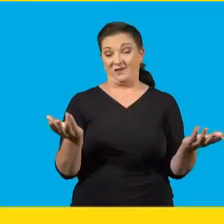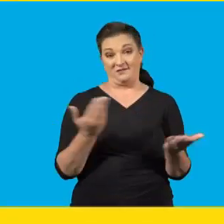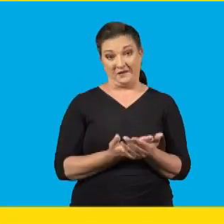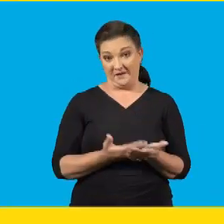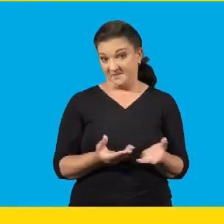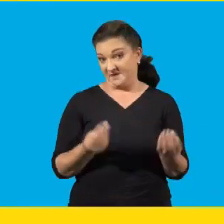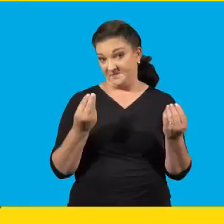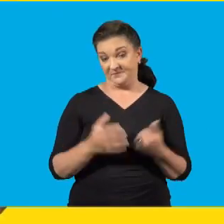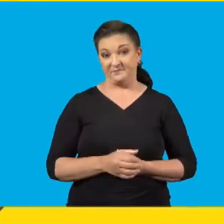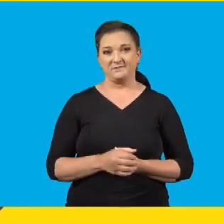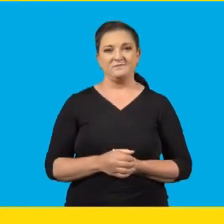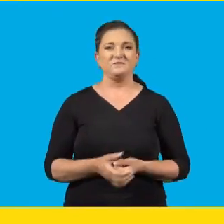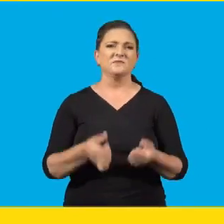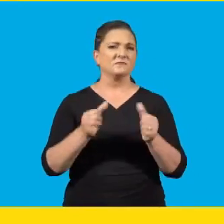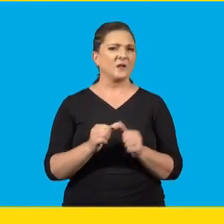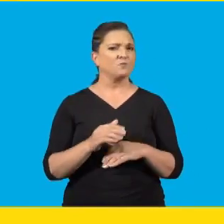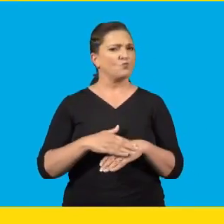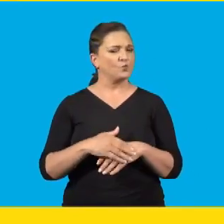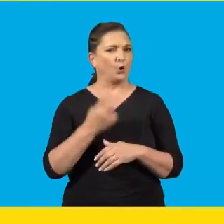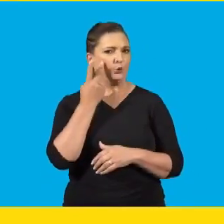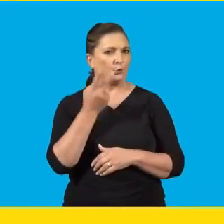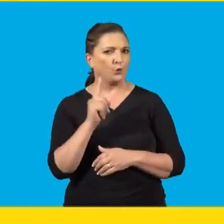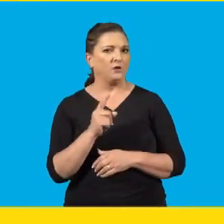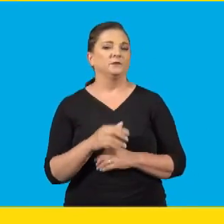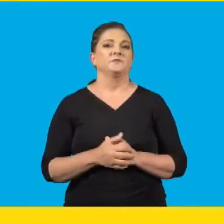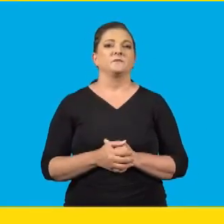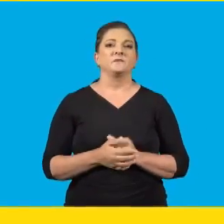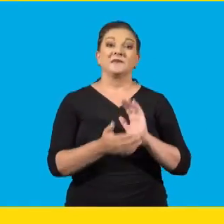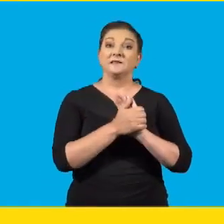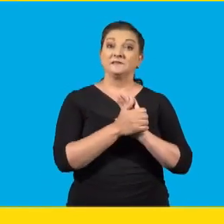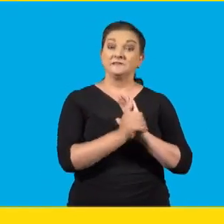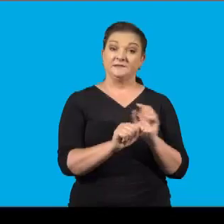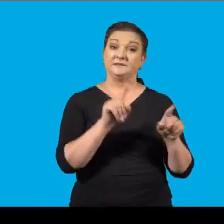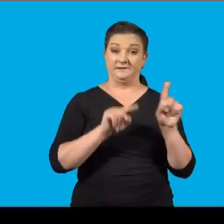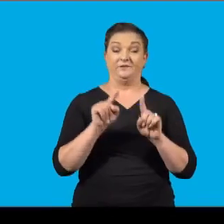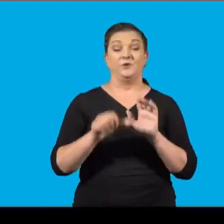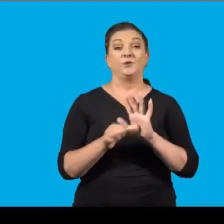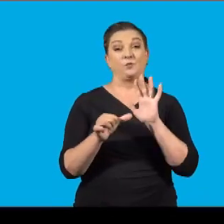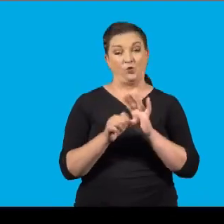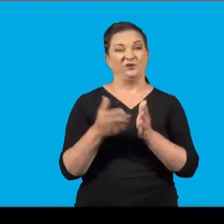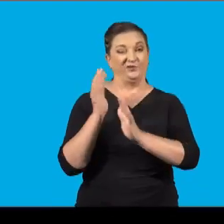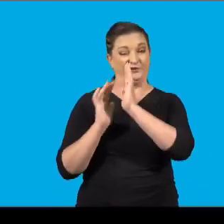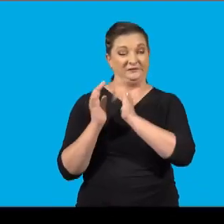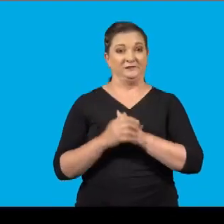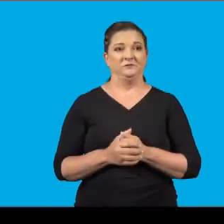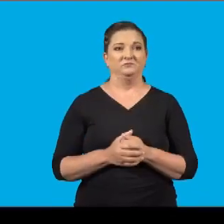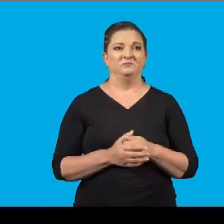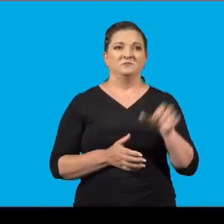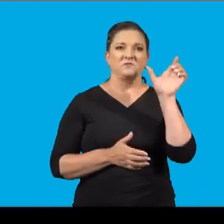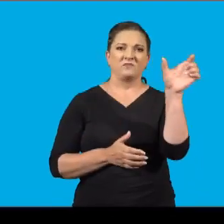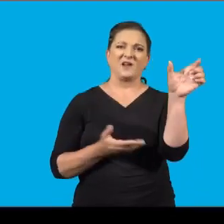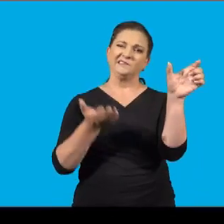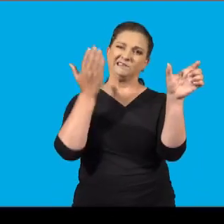these. We also looked at different skills that are very important in history,